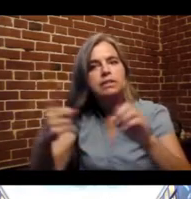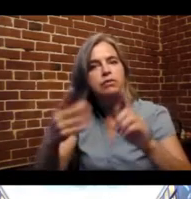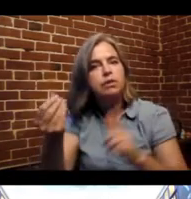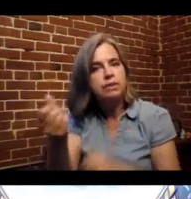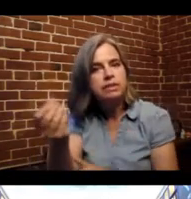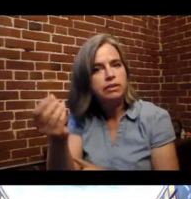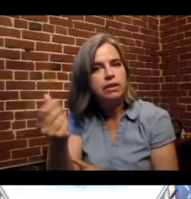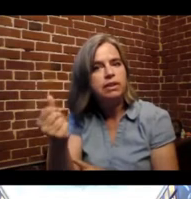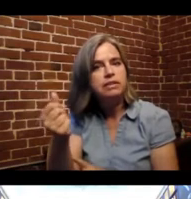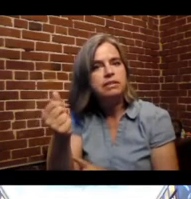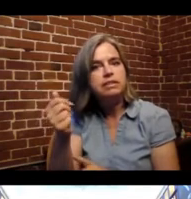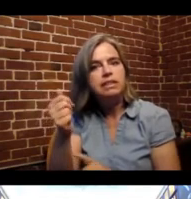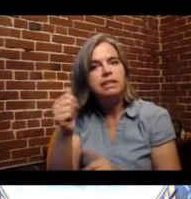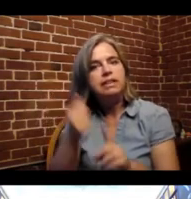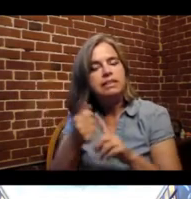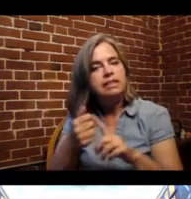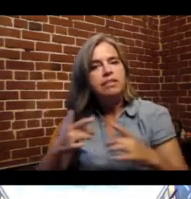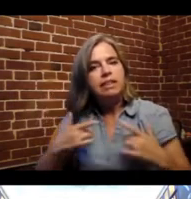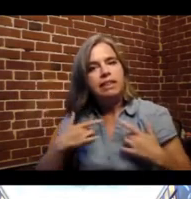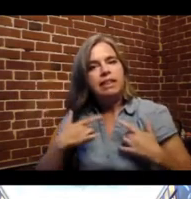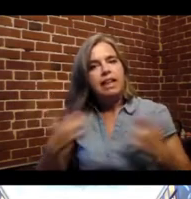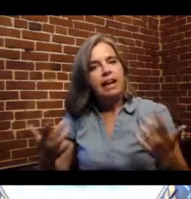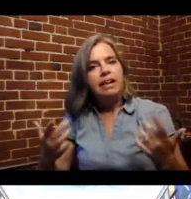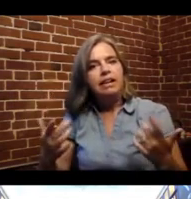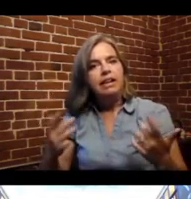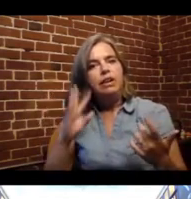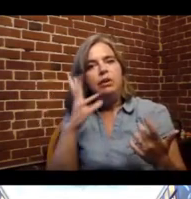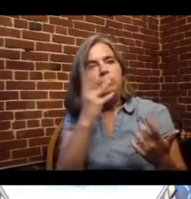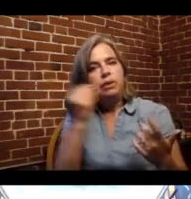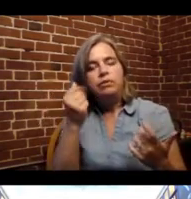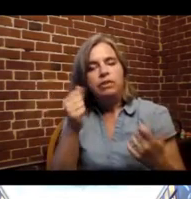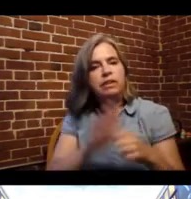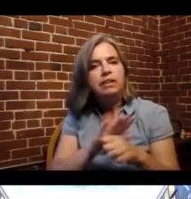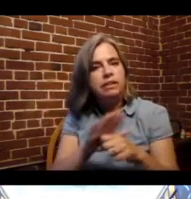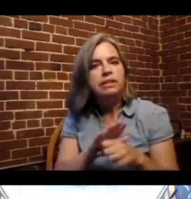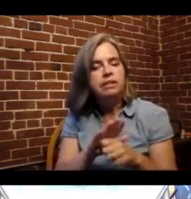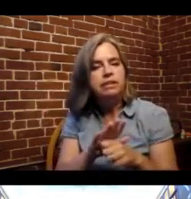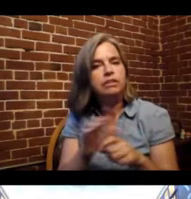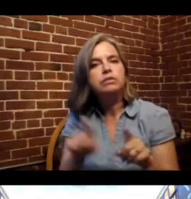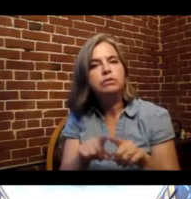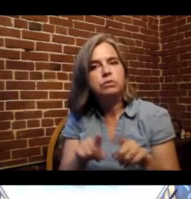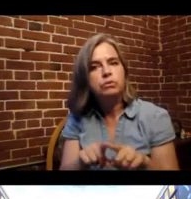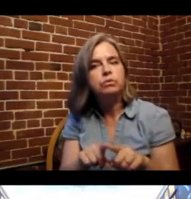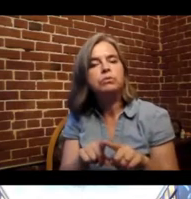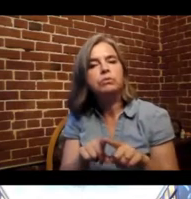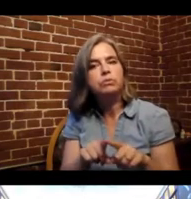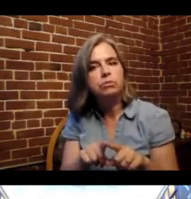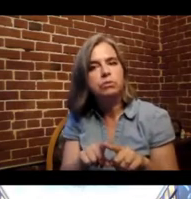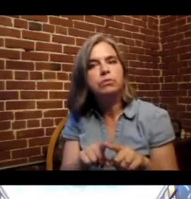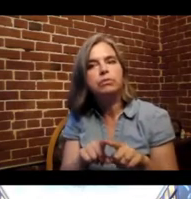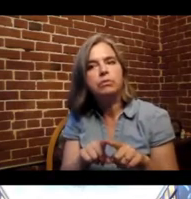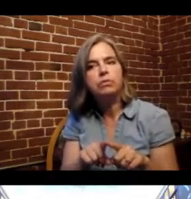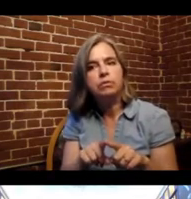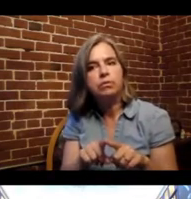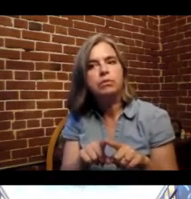this light and kind of airy and beautiful in the space as well, and embodying